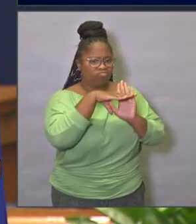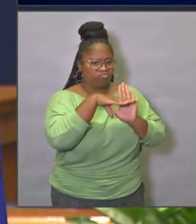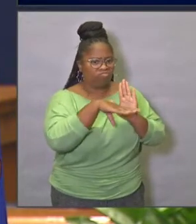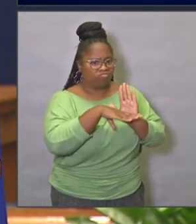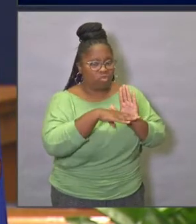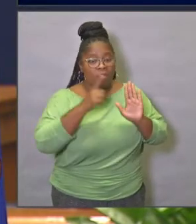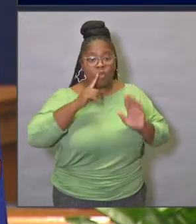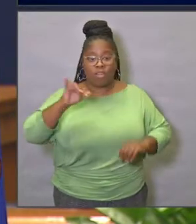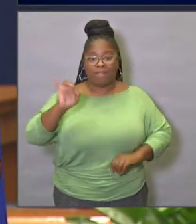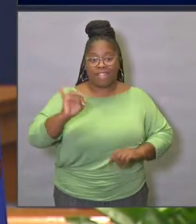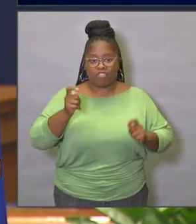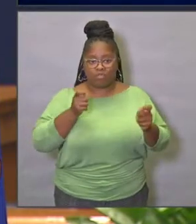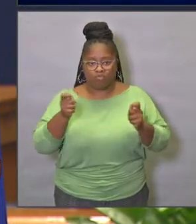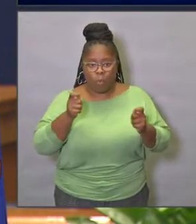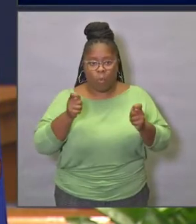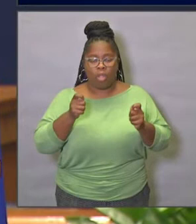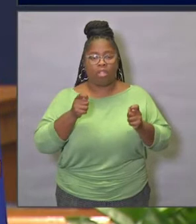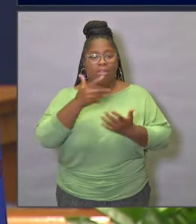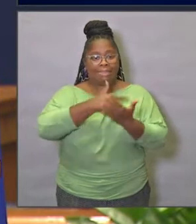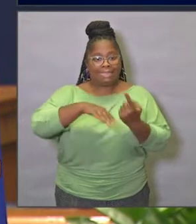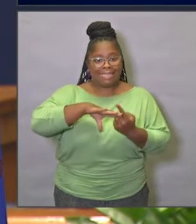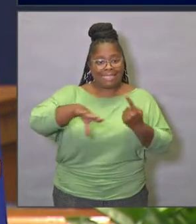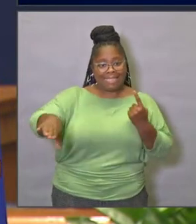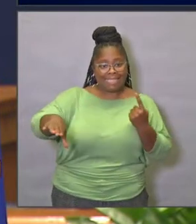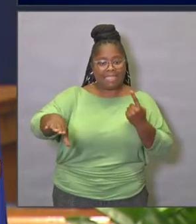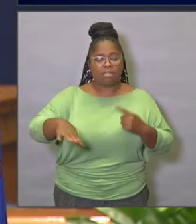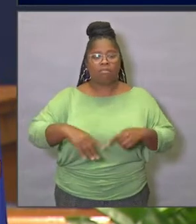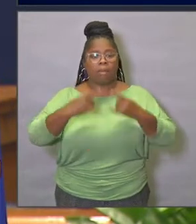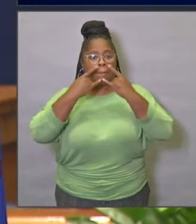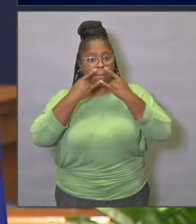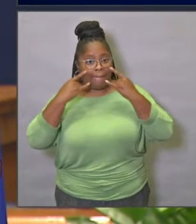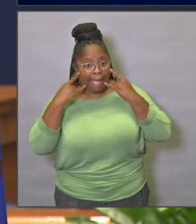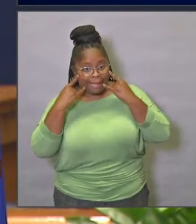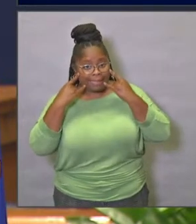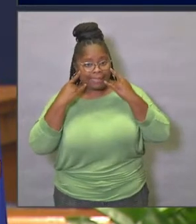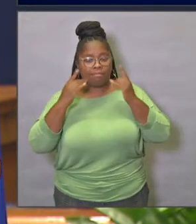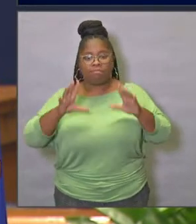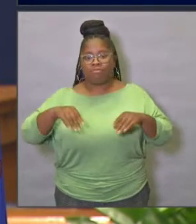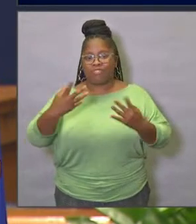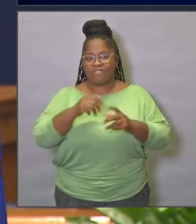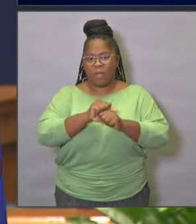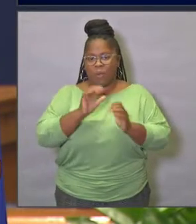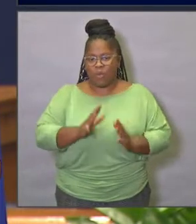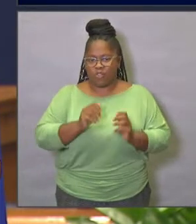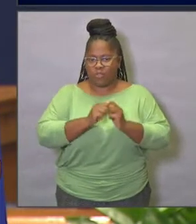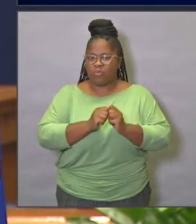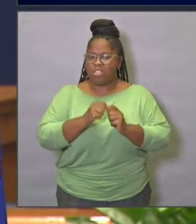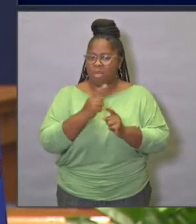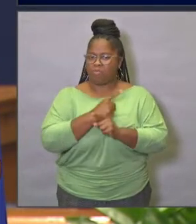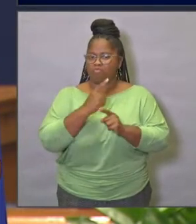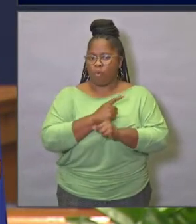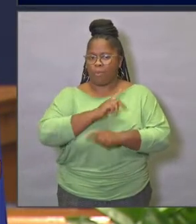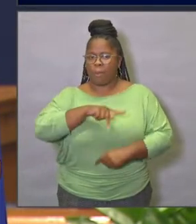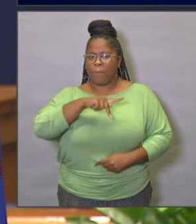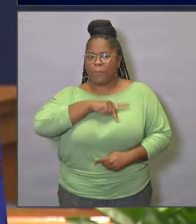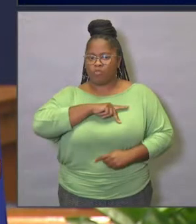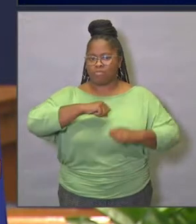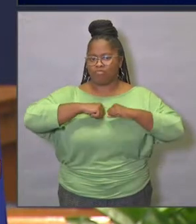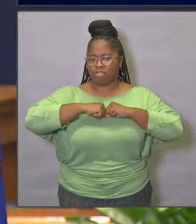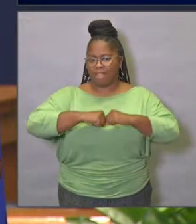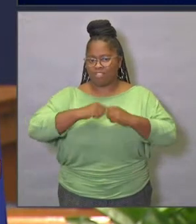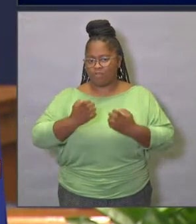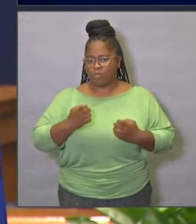require infection control, distancing, masking, and supplying workers with appropriate personal protection